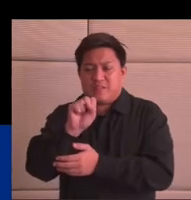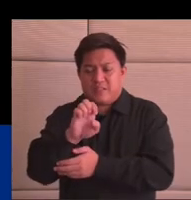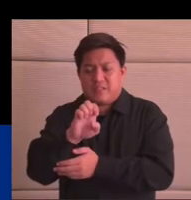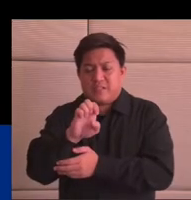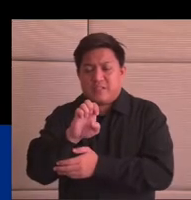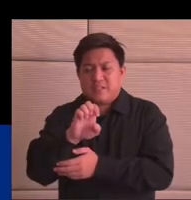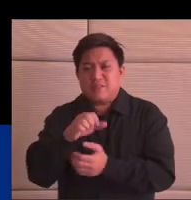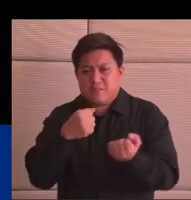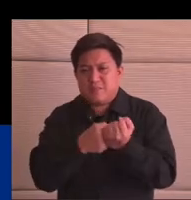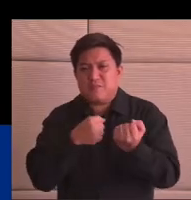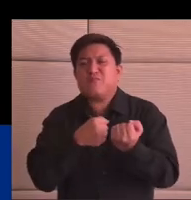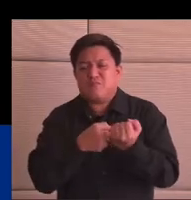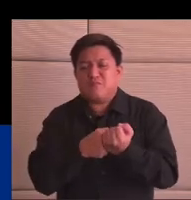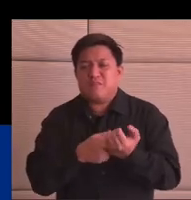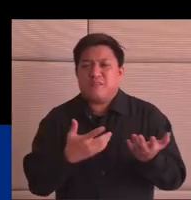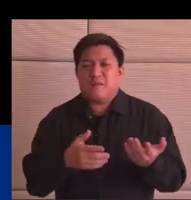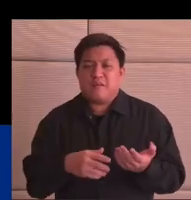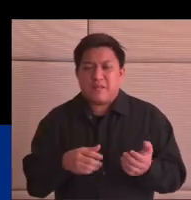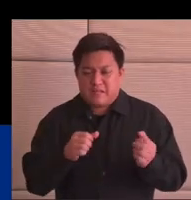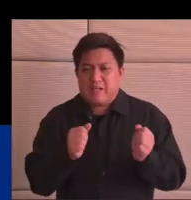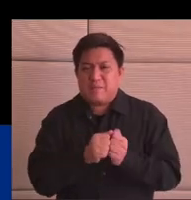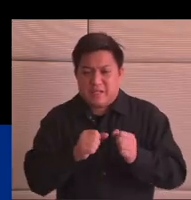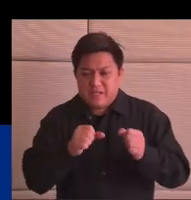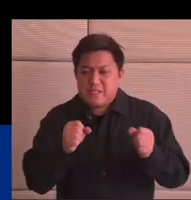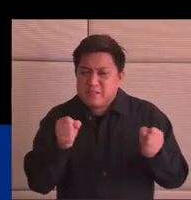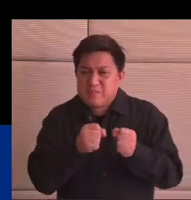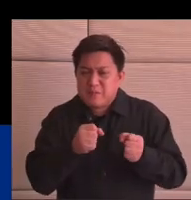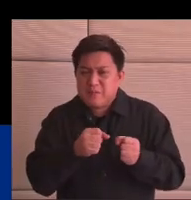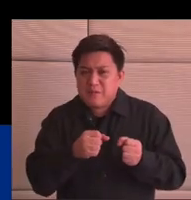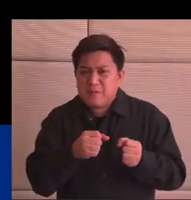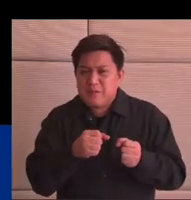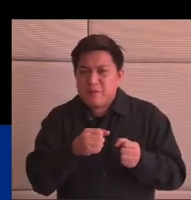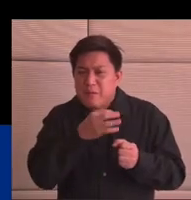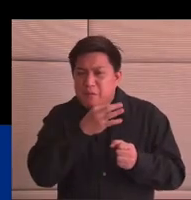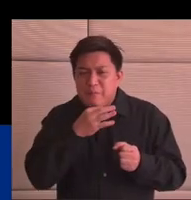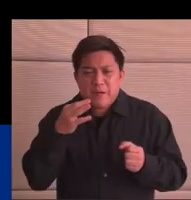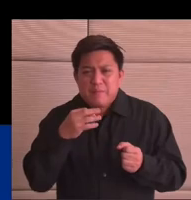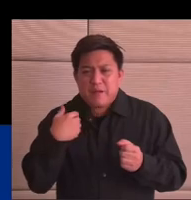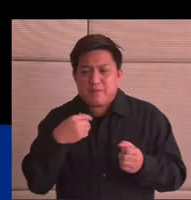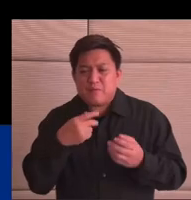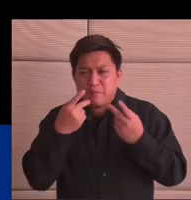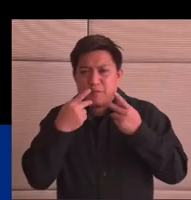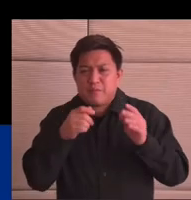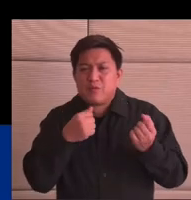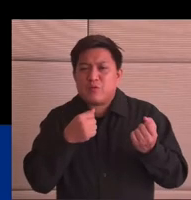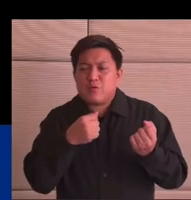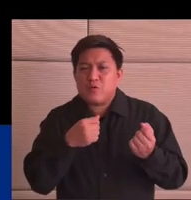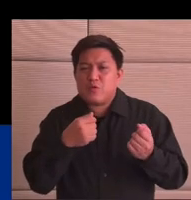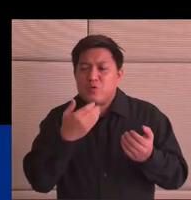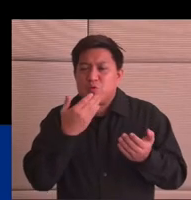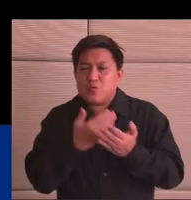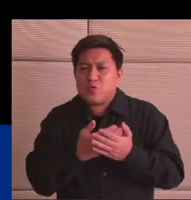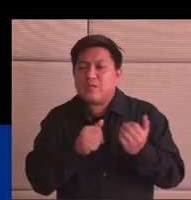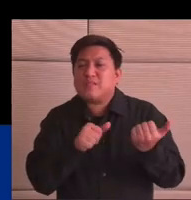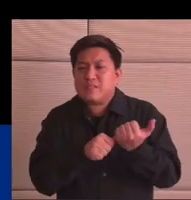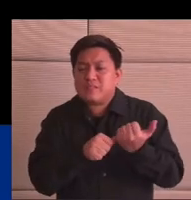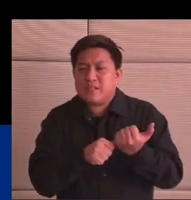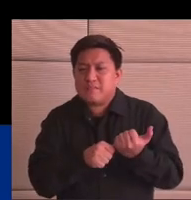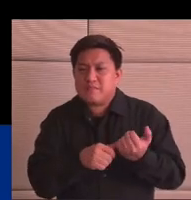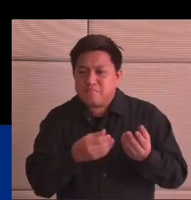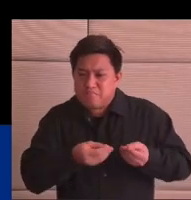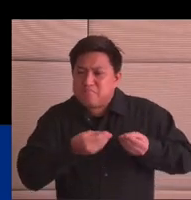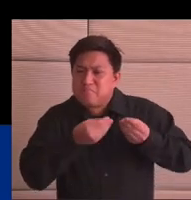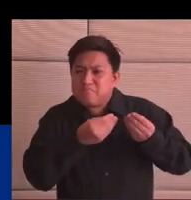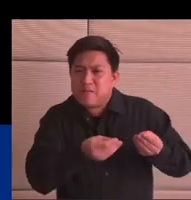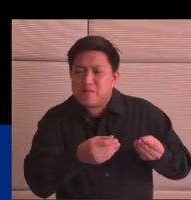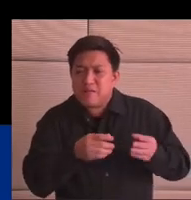course, that's including small farms, more with public goods assistance, not private goods assistance, which